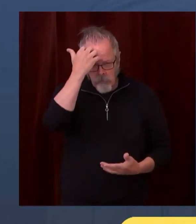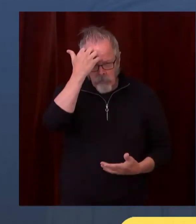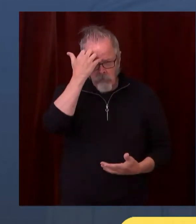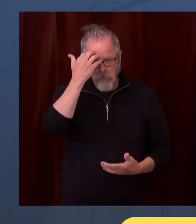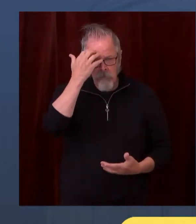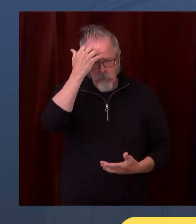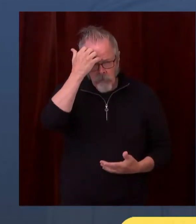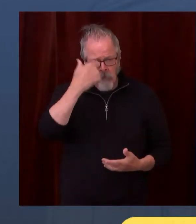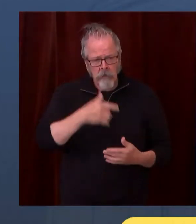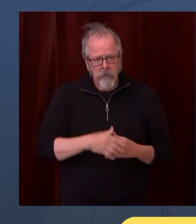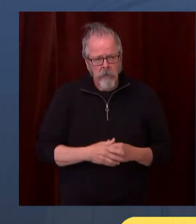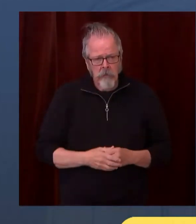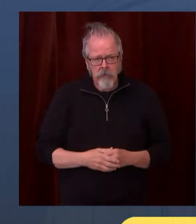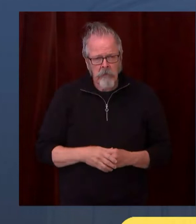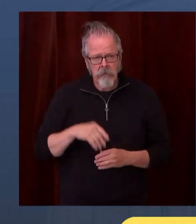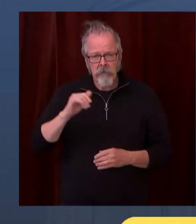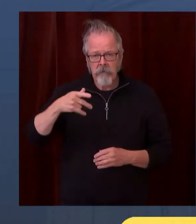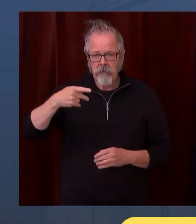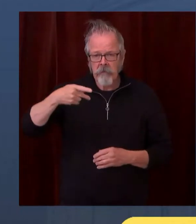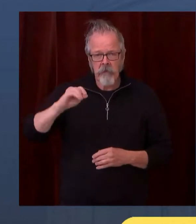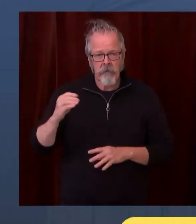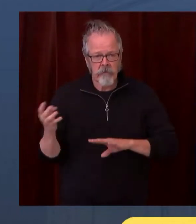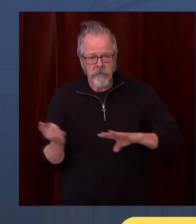glad that we have taken action.